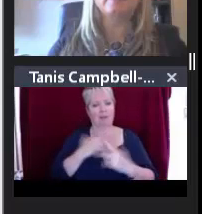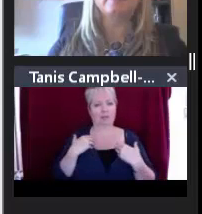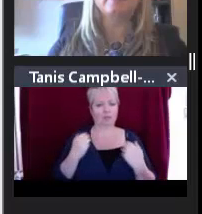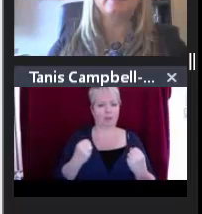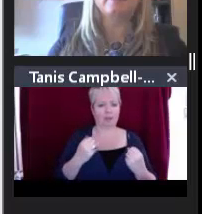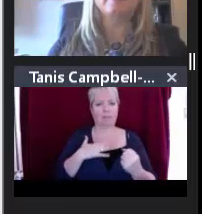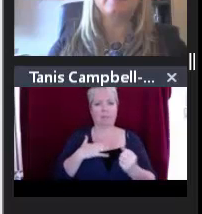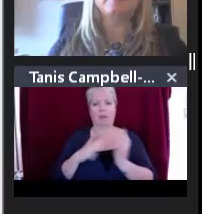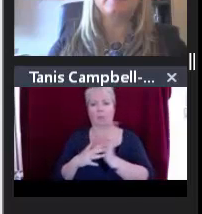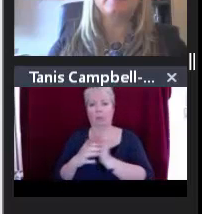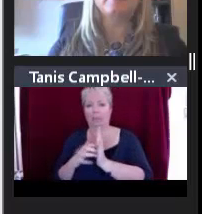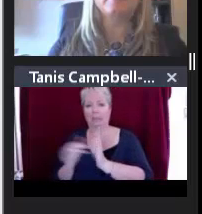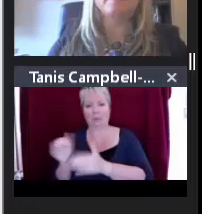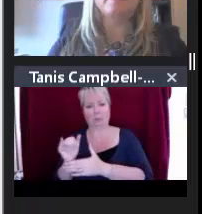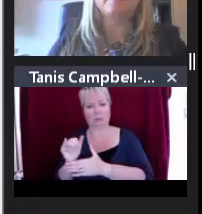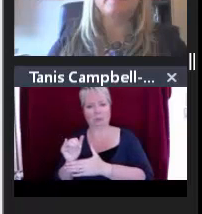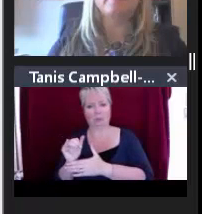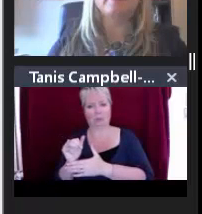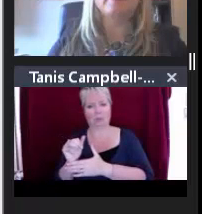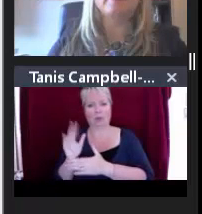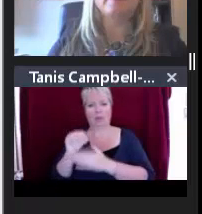that I maybe